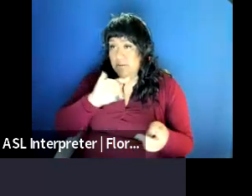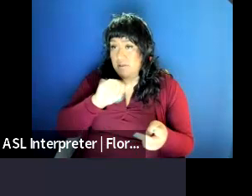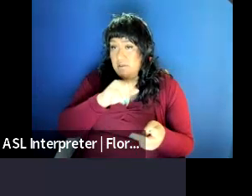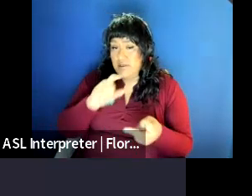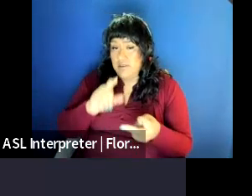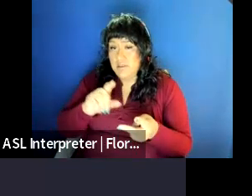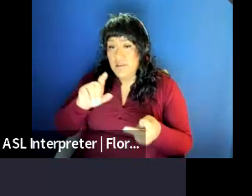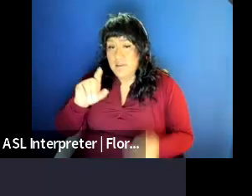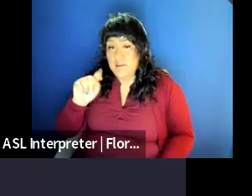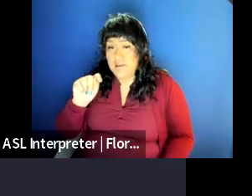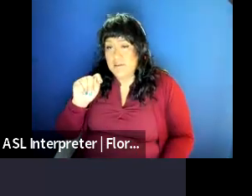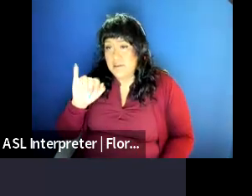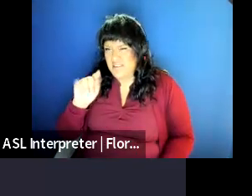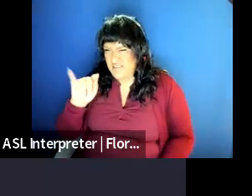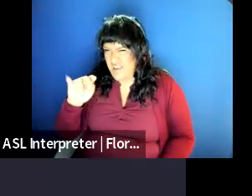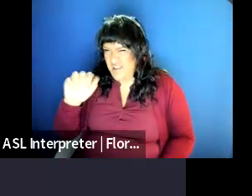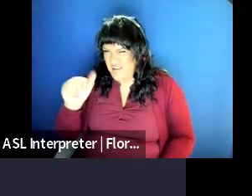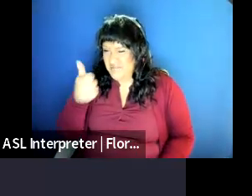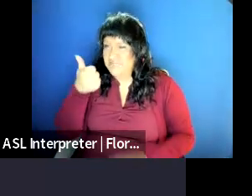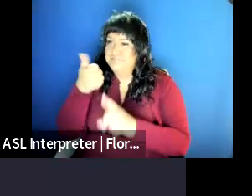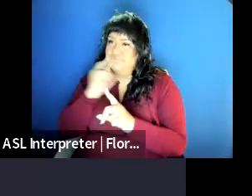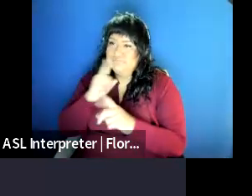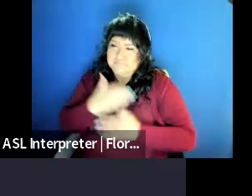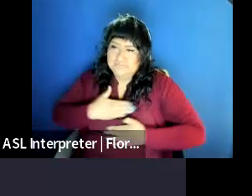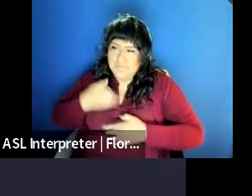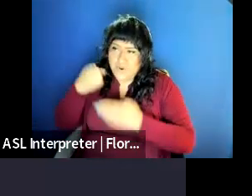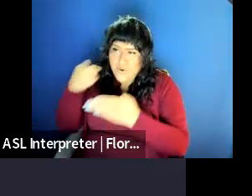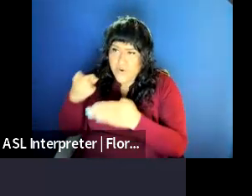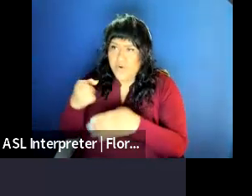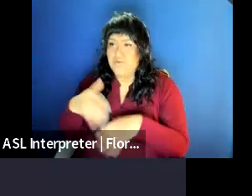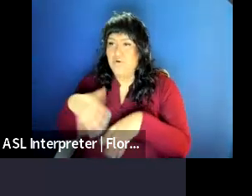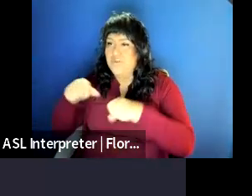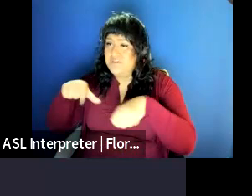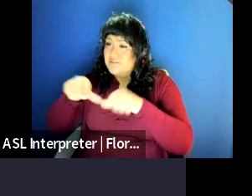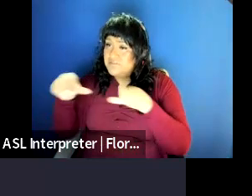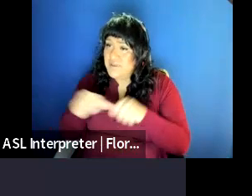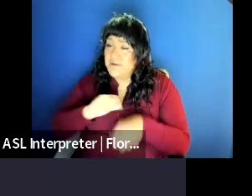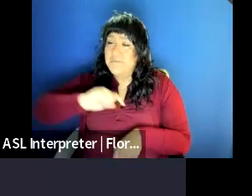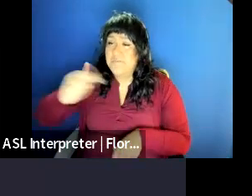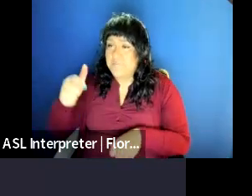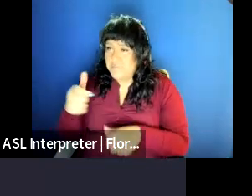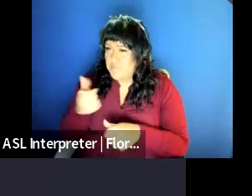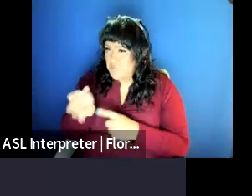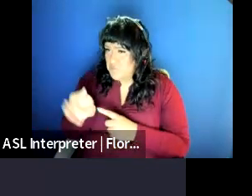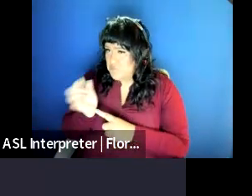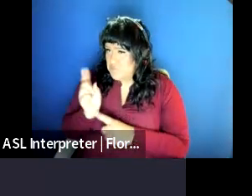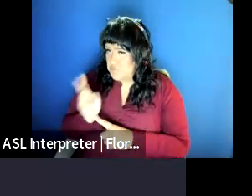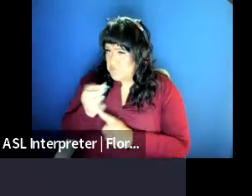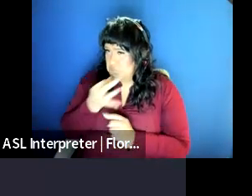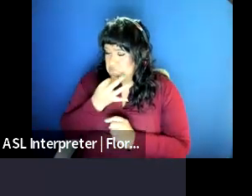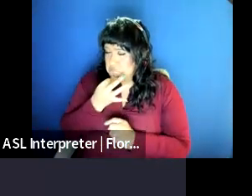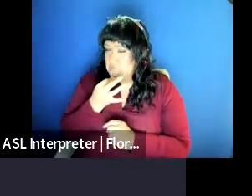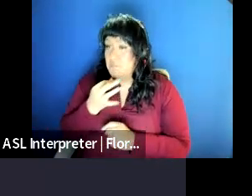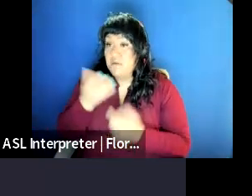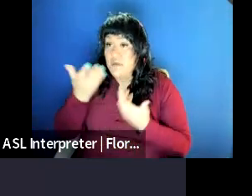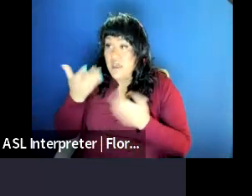Really grateful to have Tatyana holding this space. I'll pass it to her in just a moment. From there, our panelists will introduce themselves and we'll have